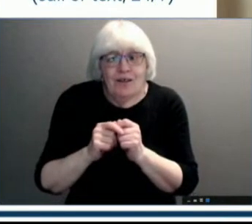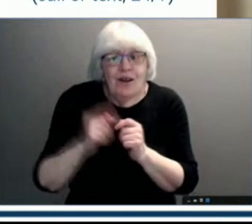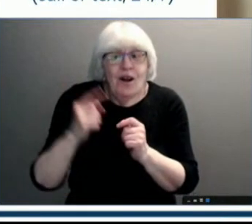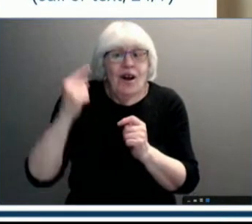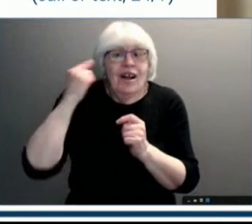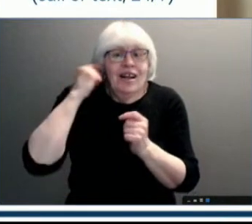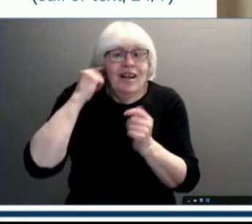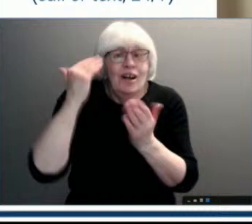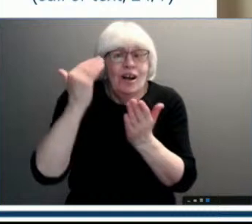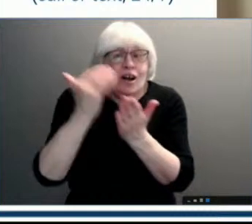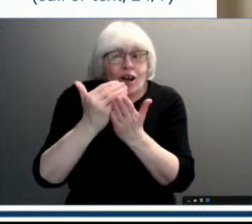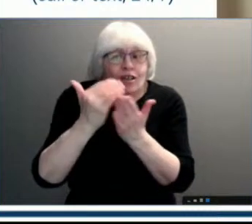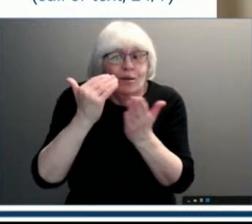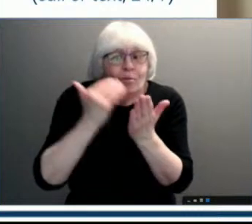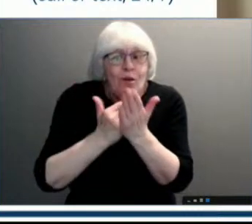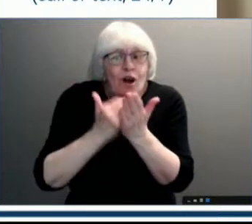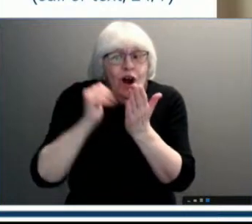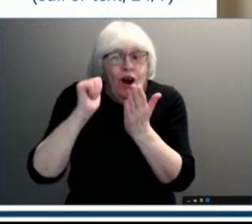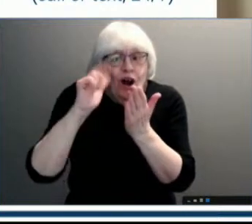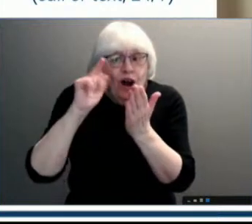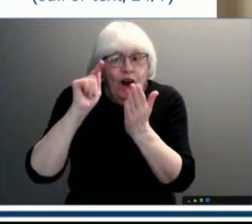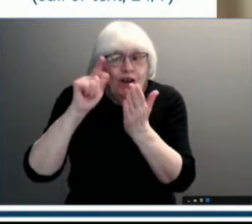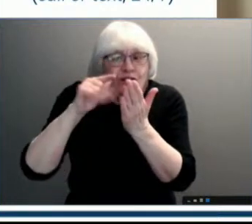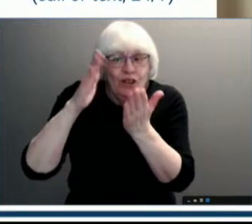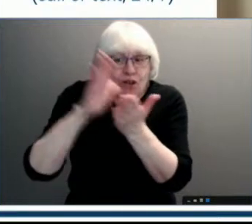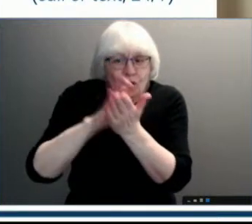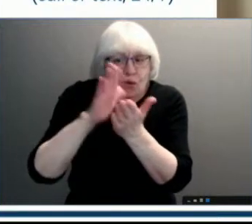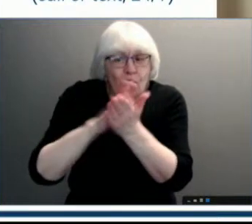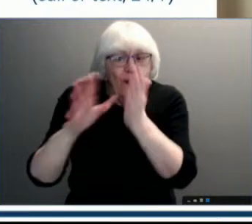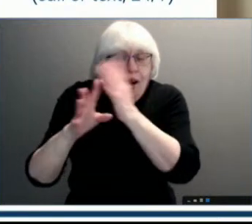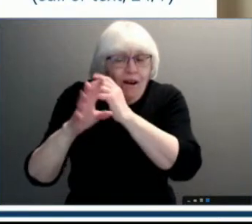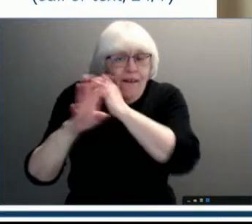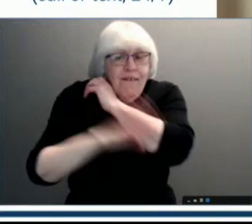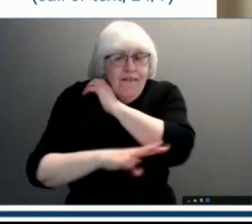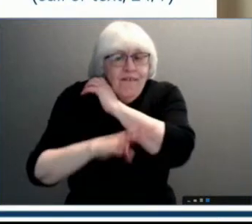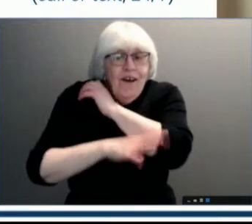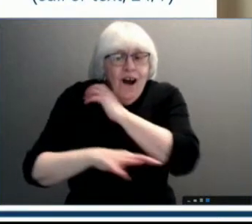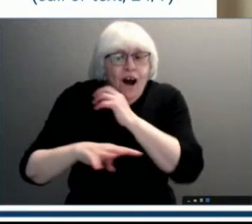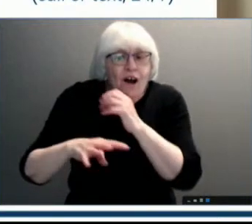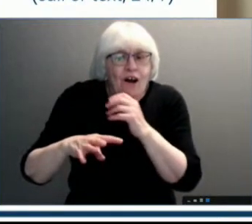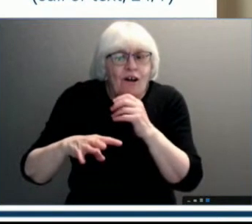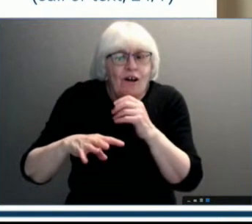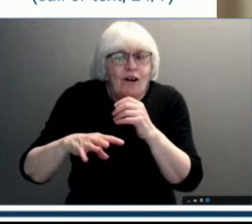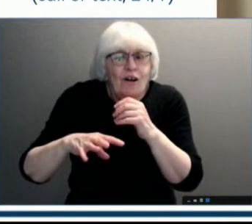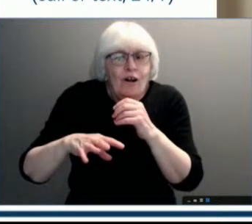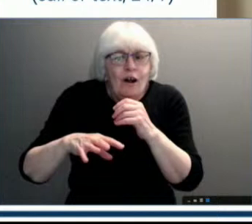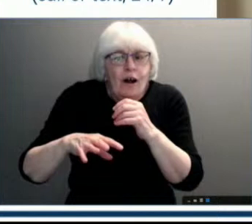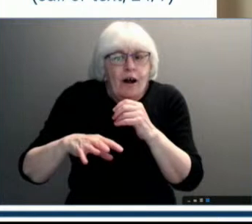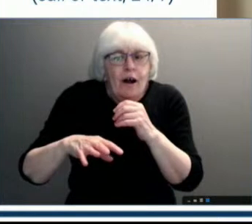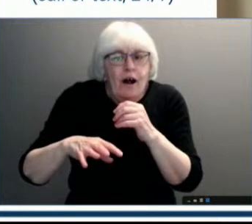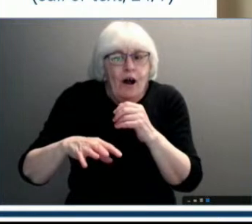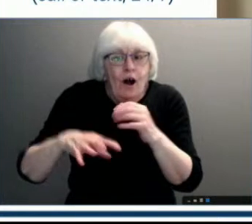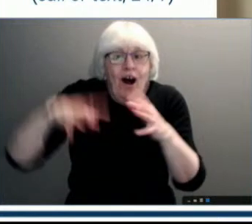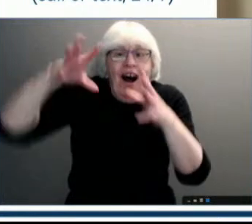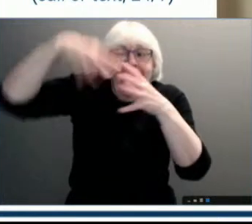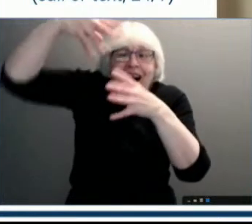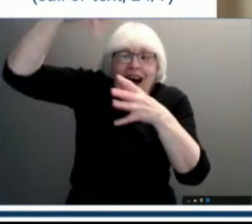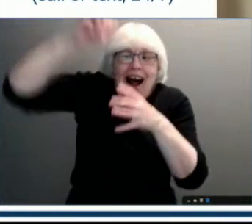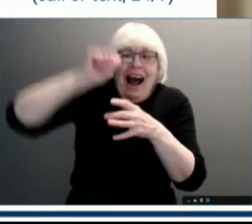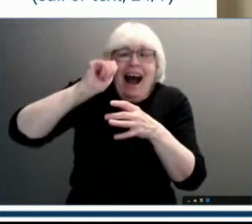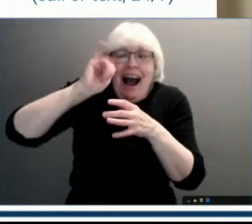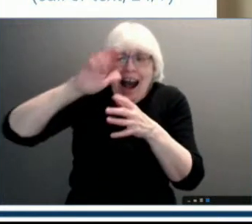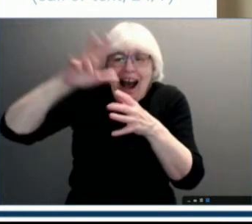classes were in session and before temperatures made open windows physically unpleasant. And the one-page report issued in